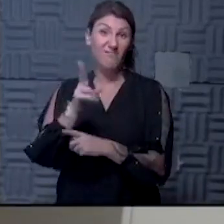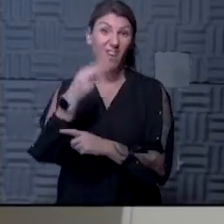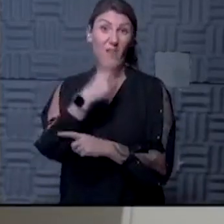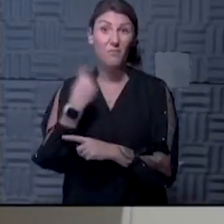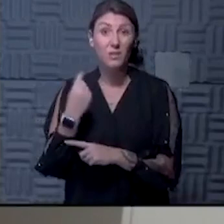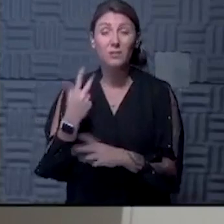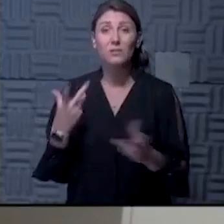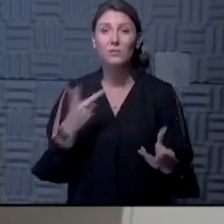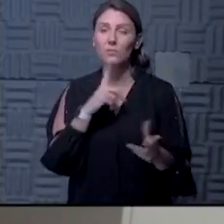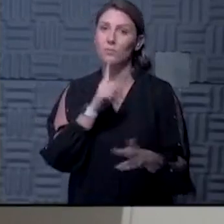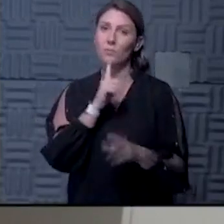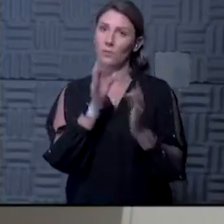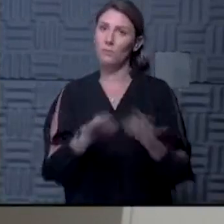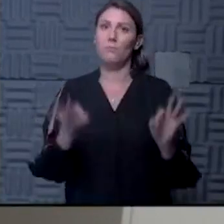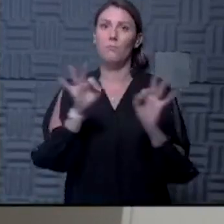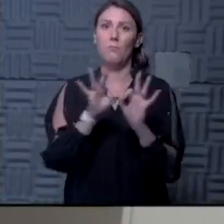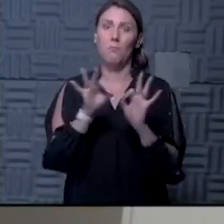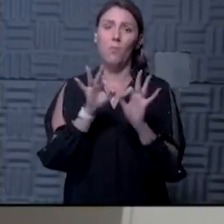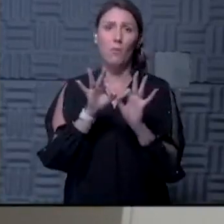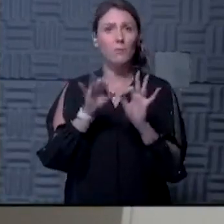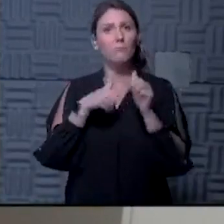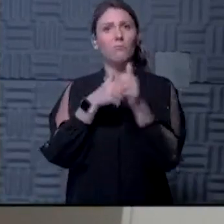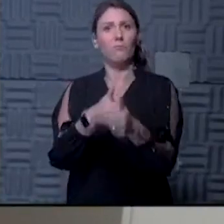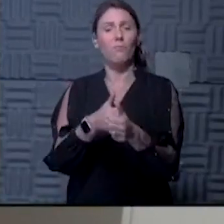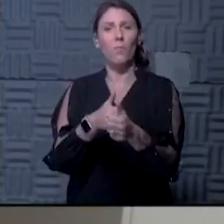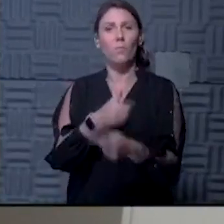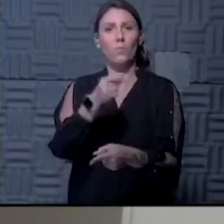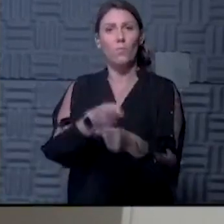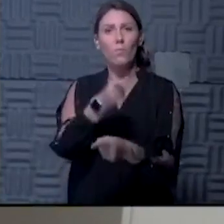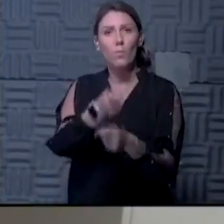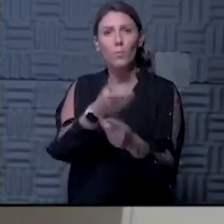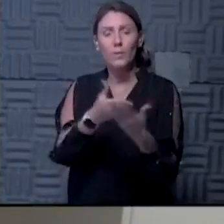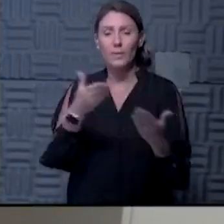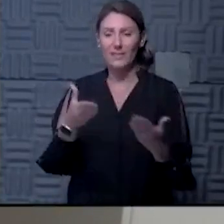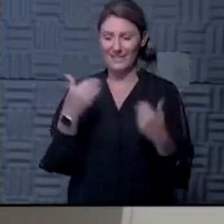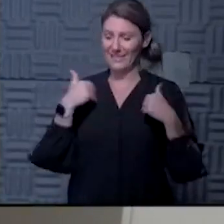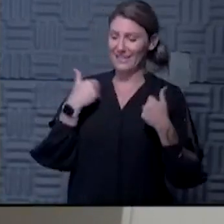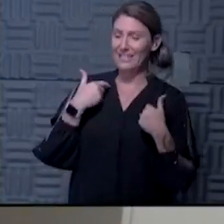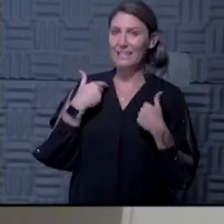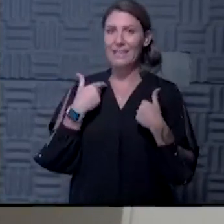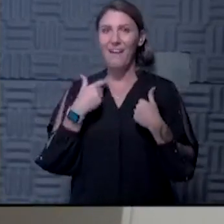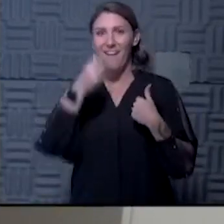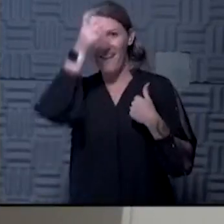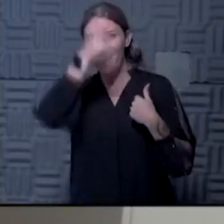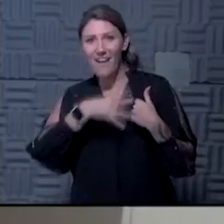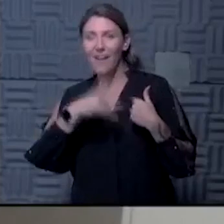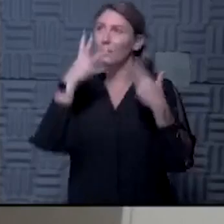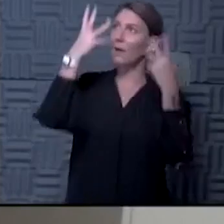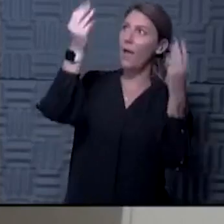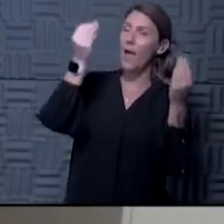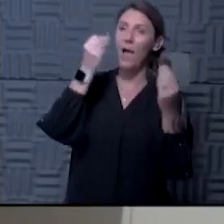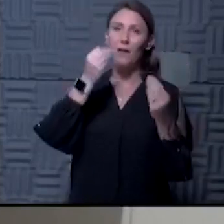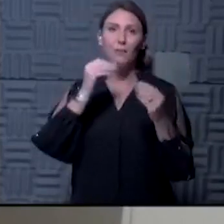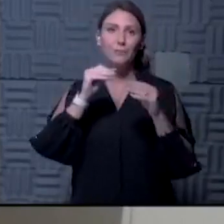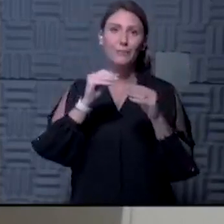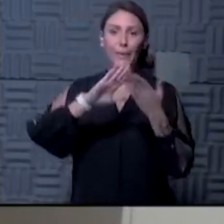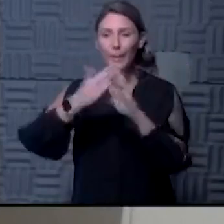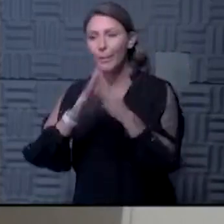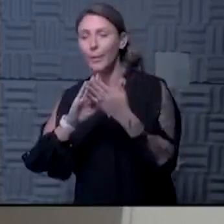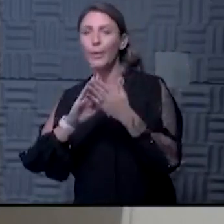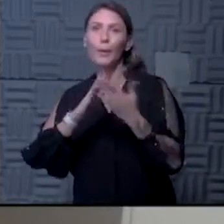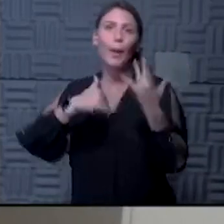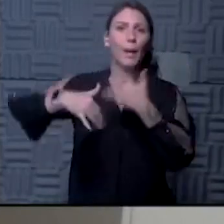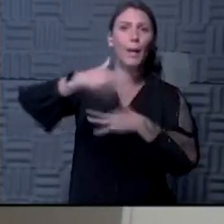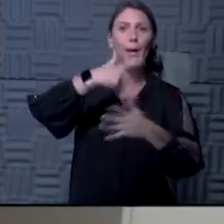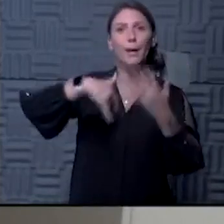it's very, very important that we do the right thing. Our young guys not going out and being in the community and putting themselves at risk.